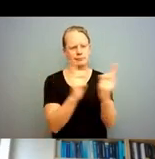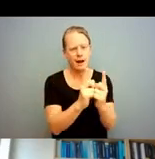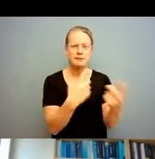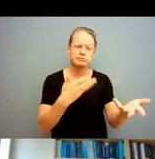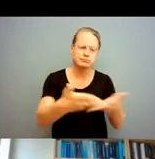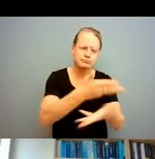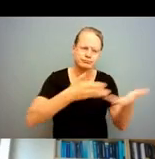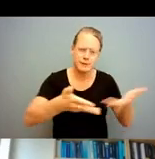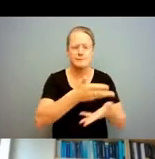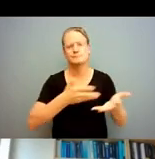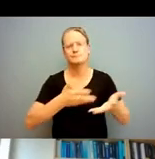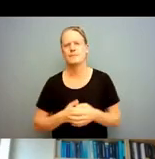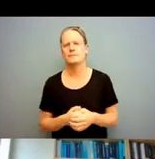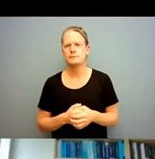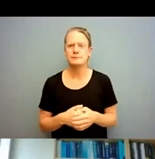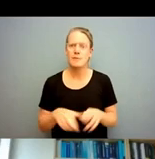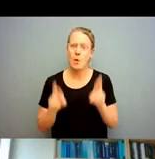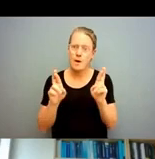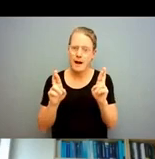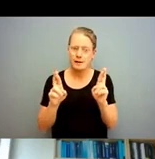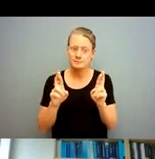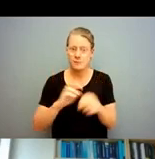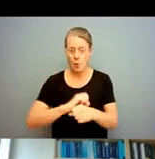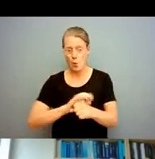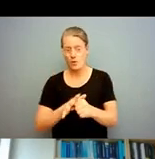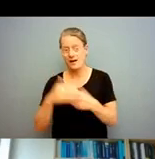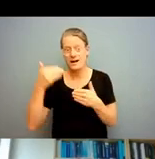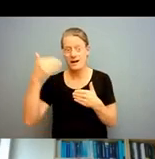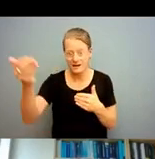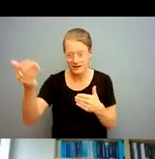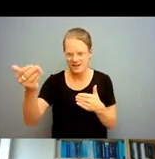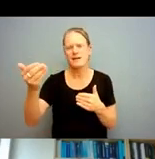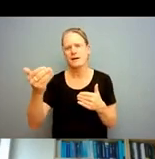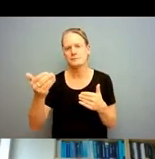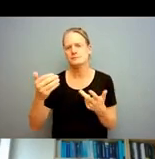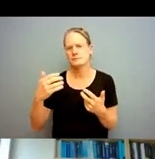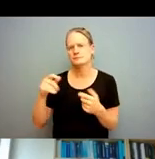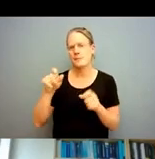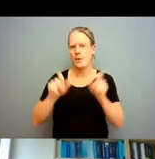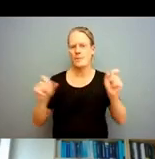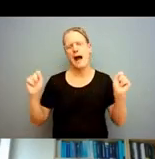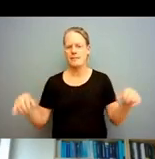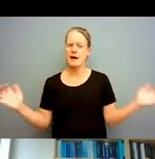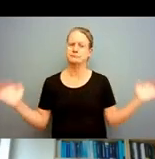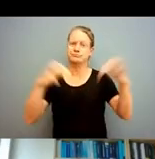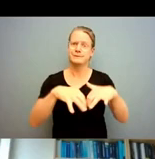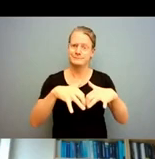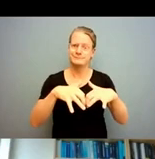COVID-19 period, Indigenous peoples will be able to meet again at these important